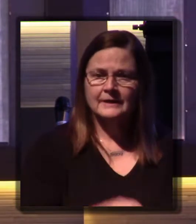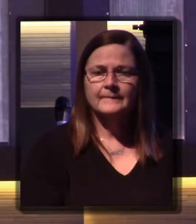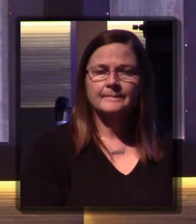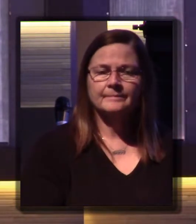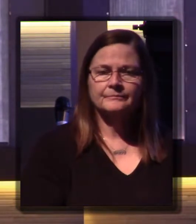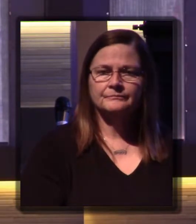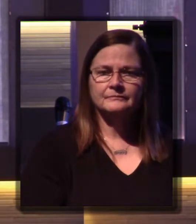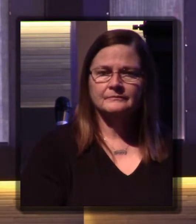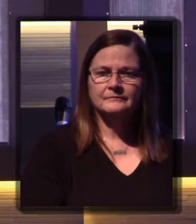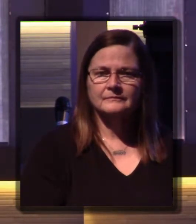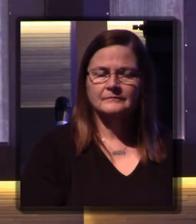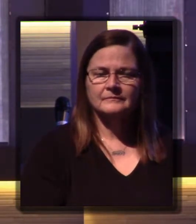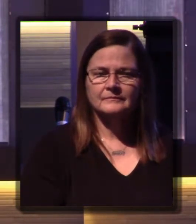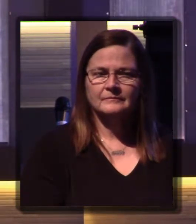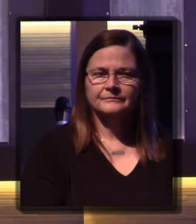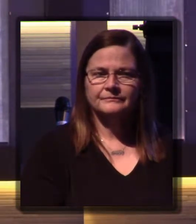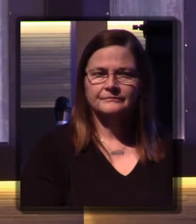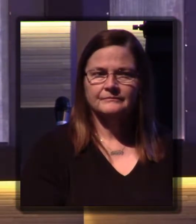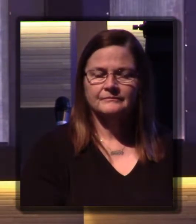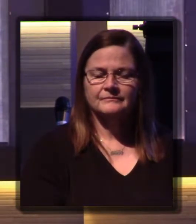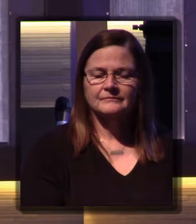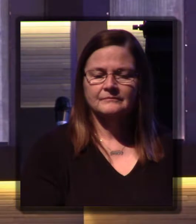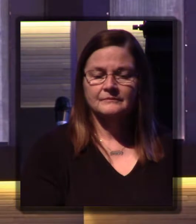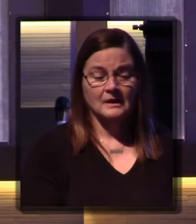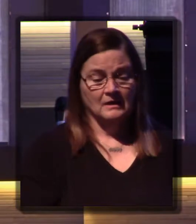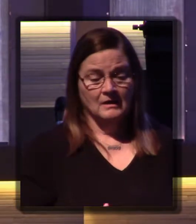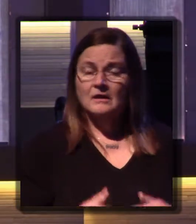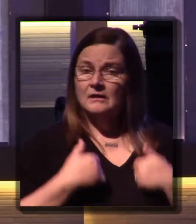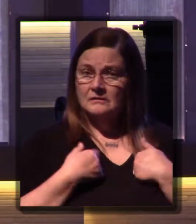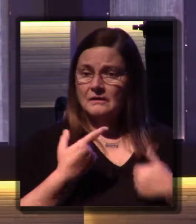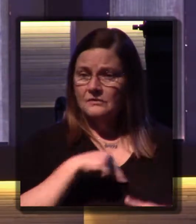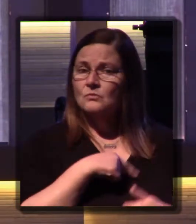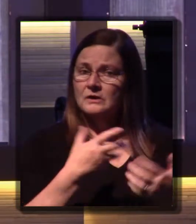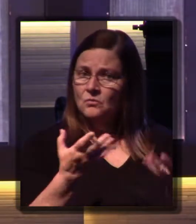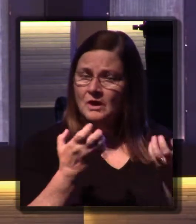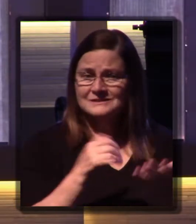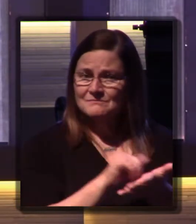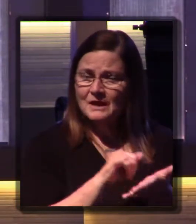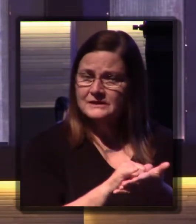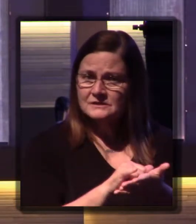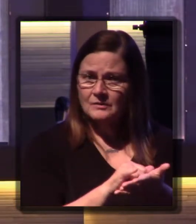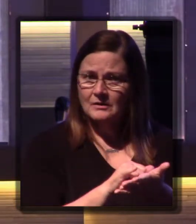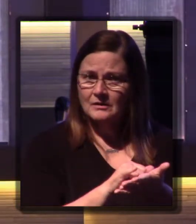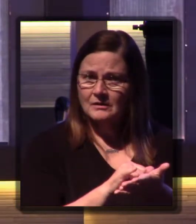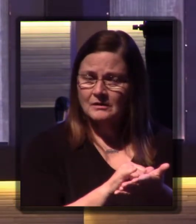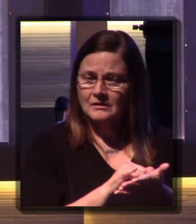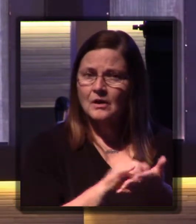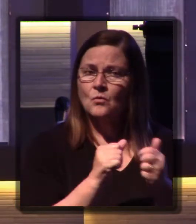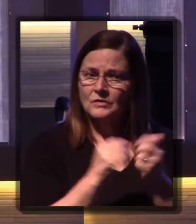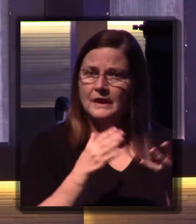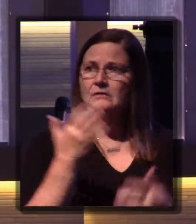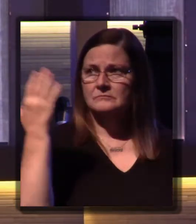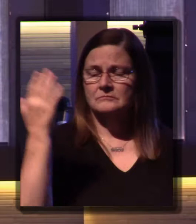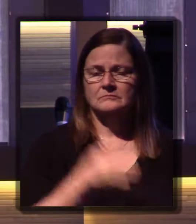includes that. It includes that. And so the life that we want is impossible. The life that we